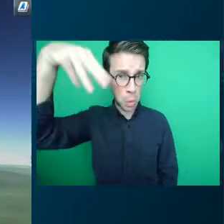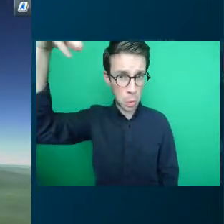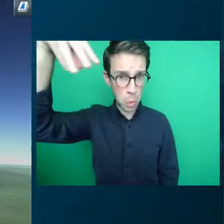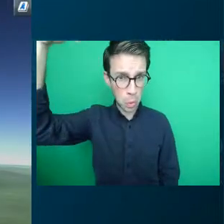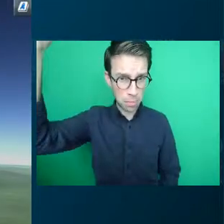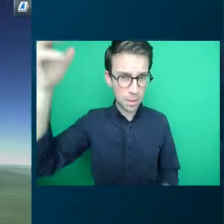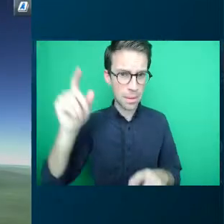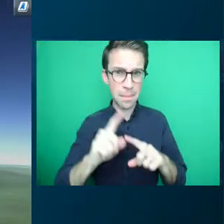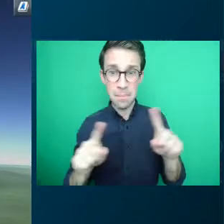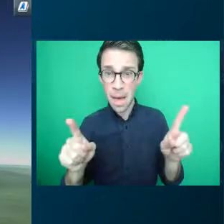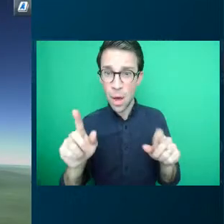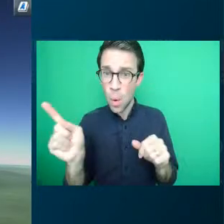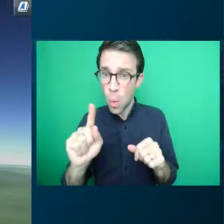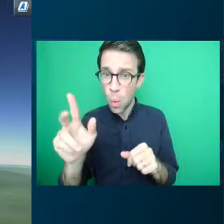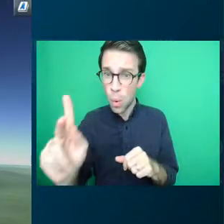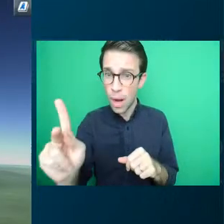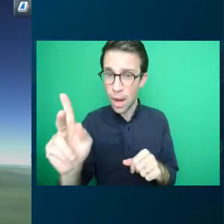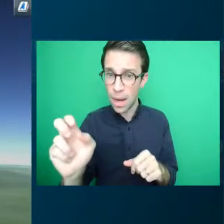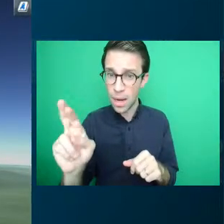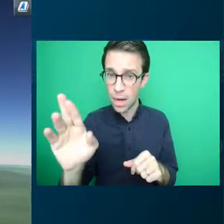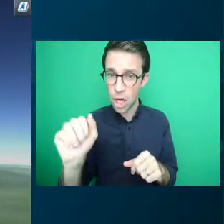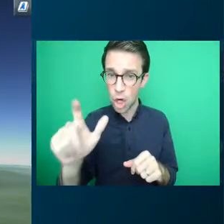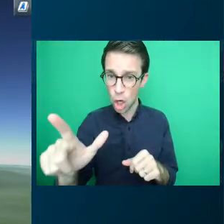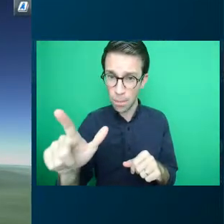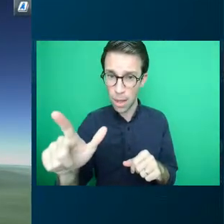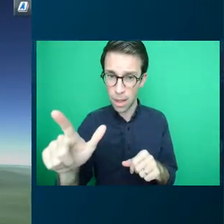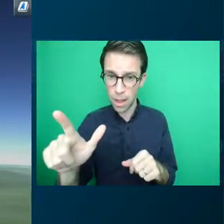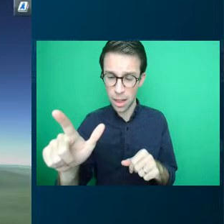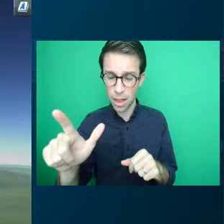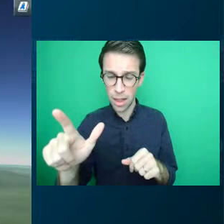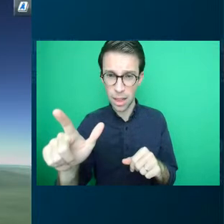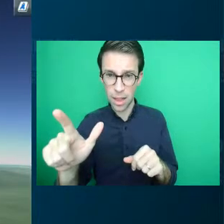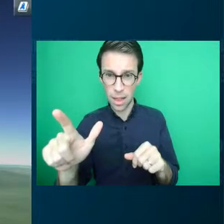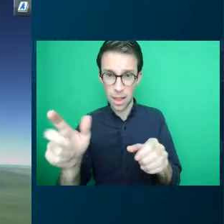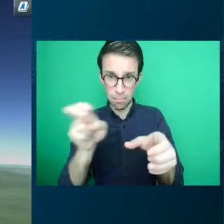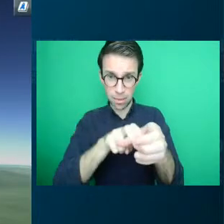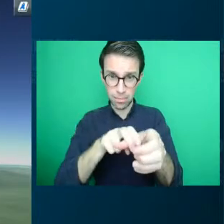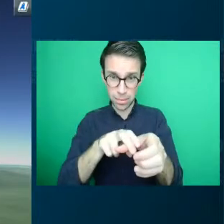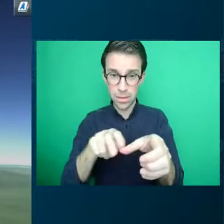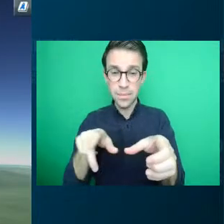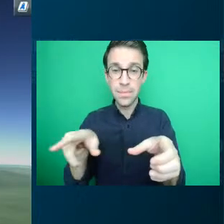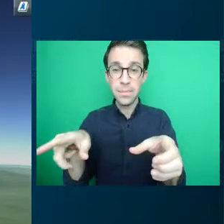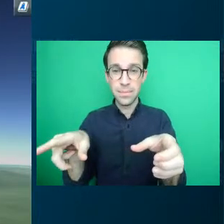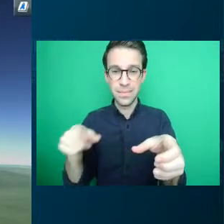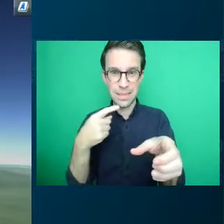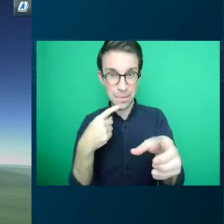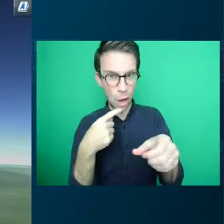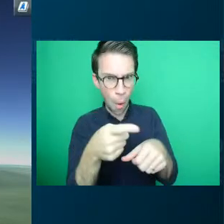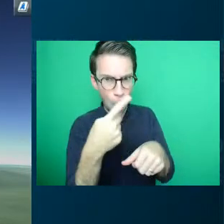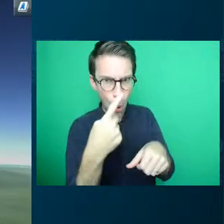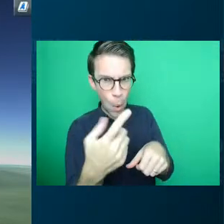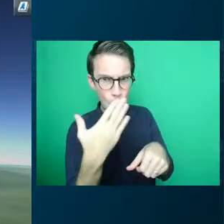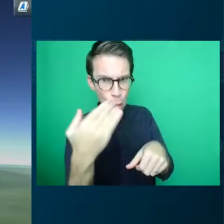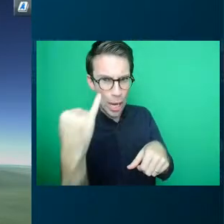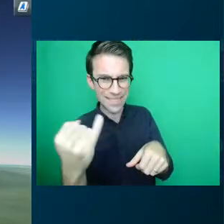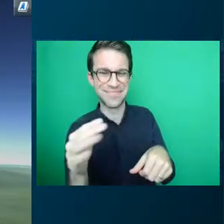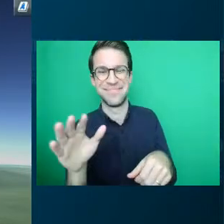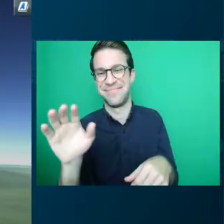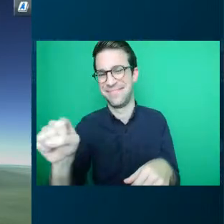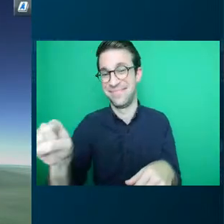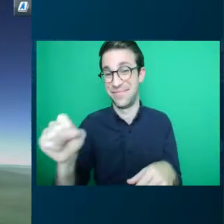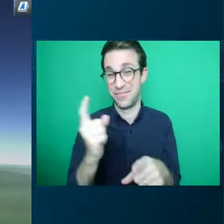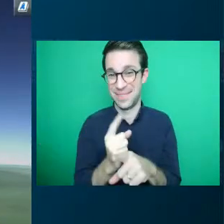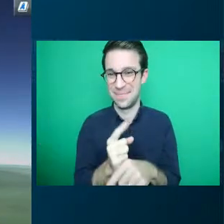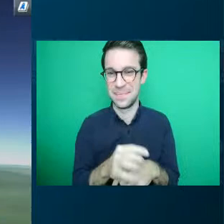our Kerbal. Could you hear whenever that was going off? Let me know if that was too loud. I think you're onto something, I know, right? Let's go ahead. And the cool thing about Kerbal